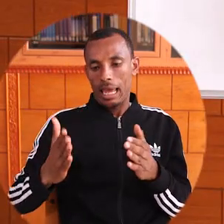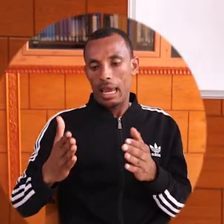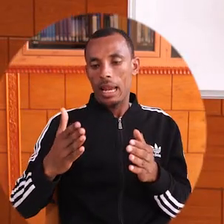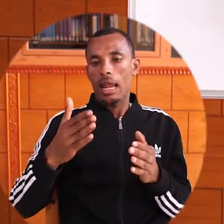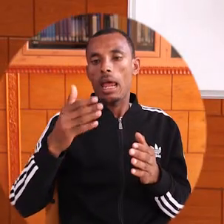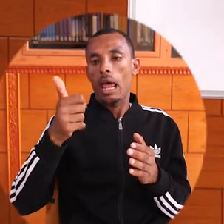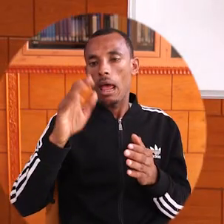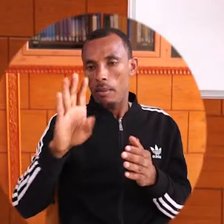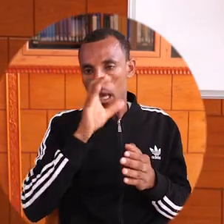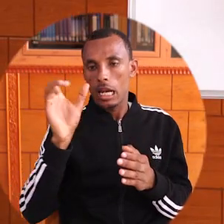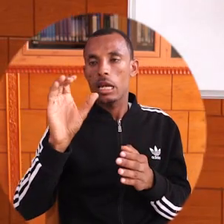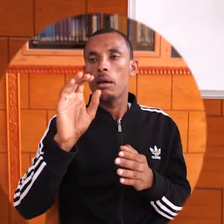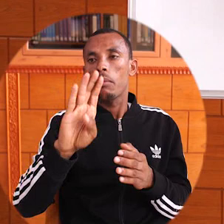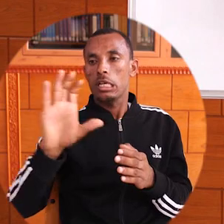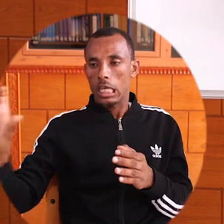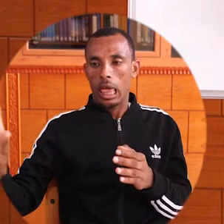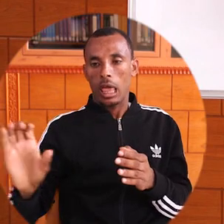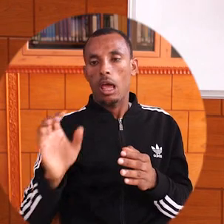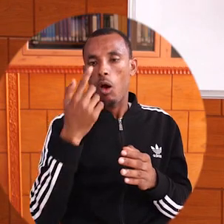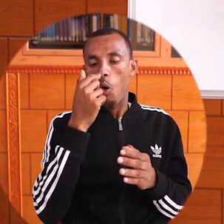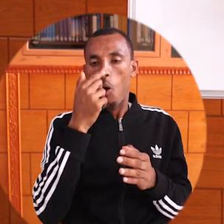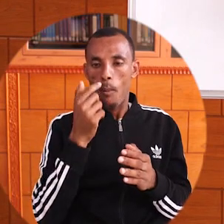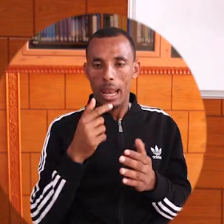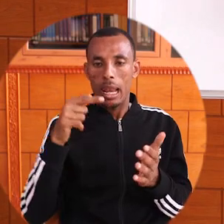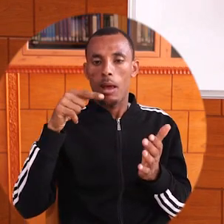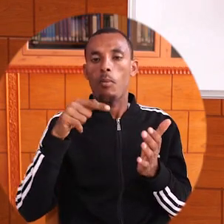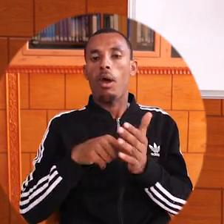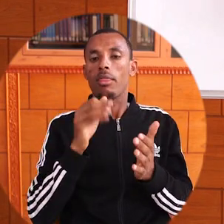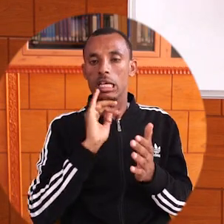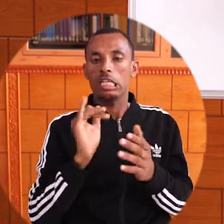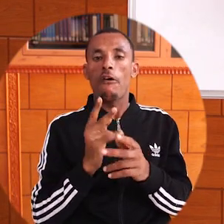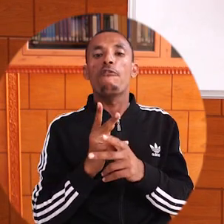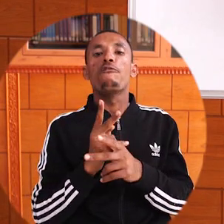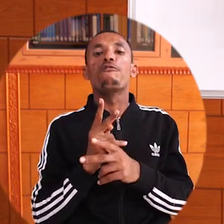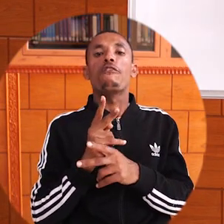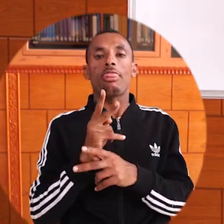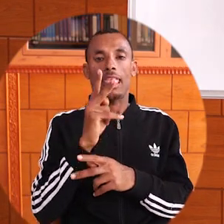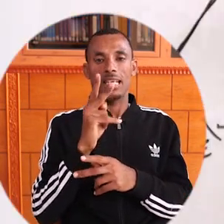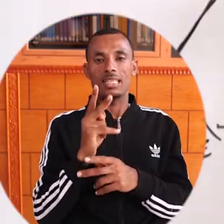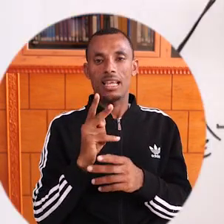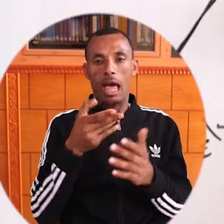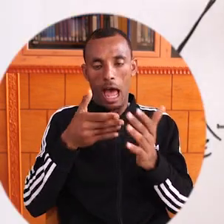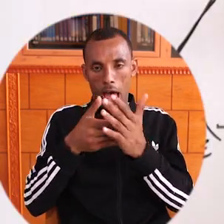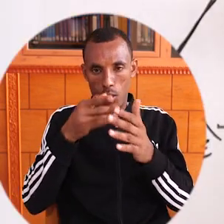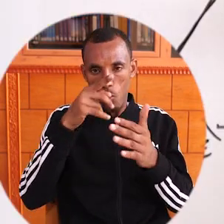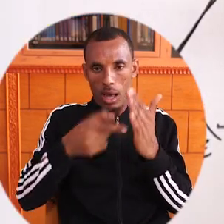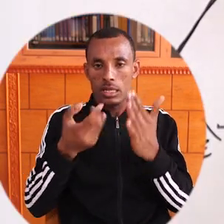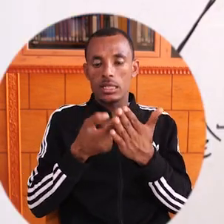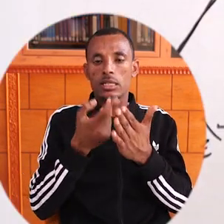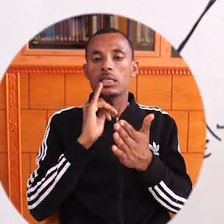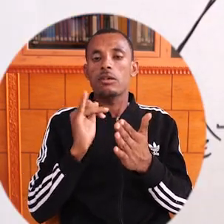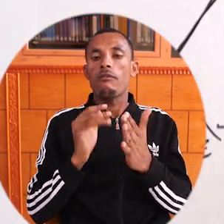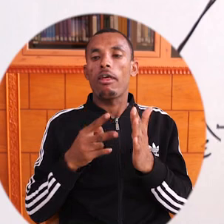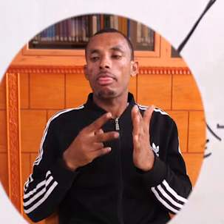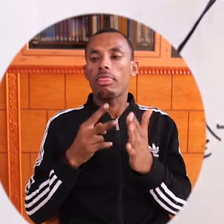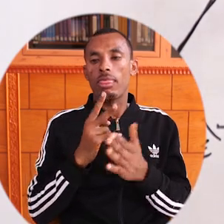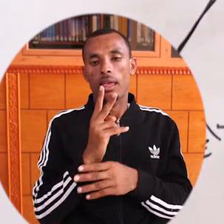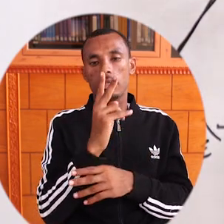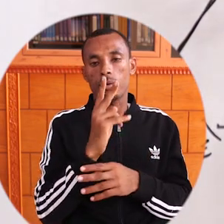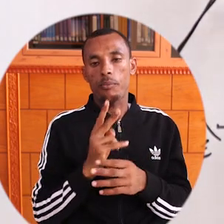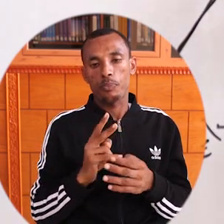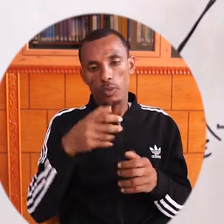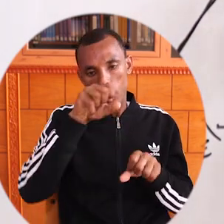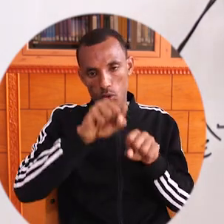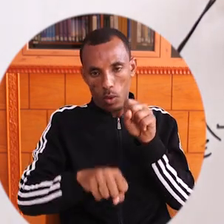BC having a common endpoint, what you call a vertex. At what? At B. This is a vertex. So,